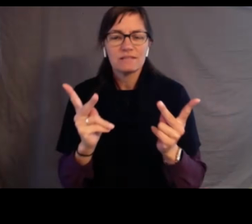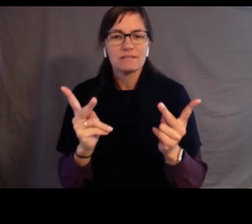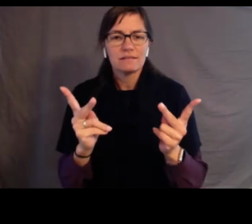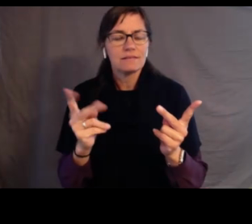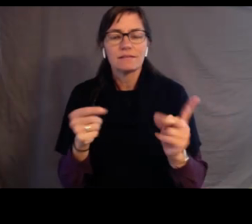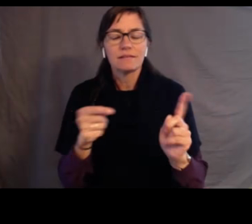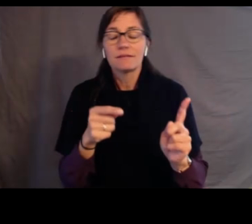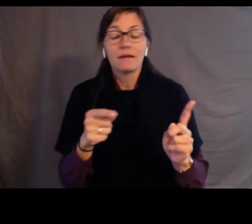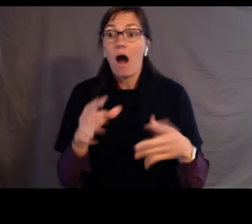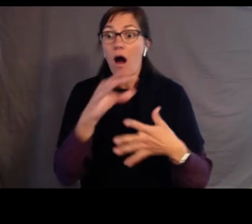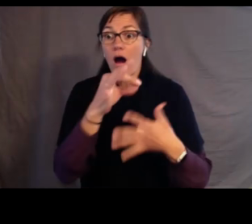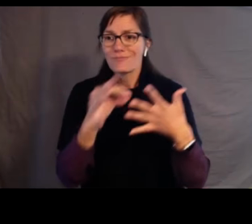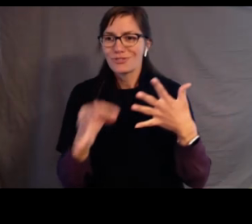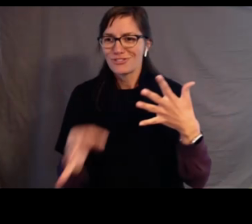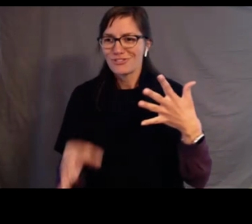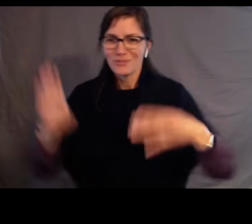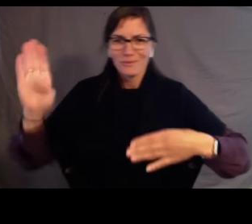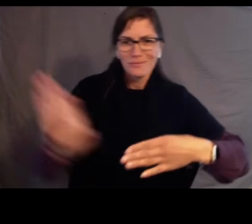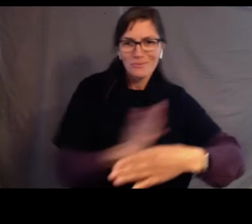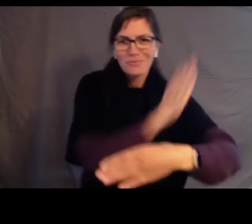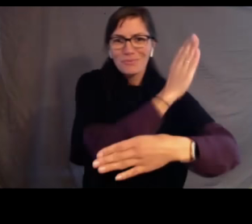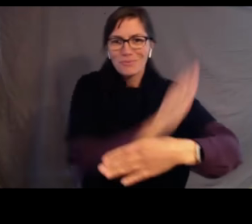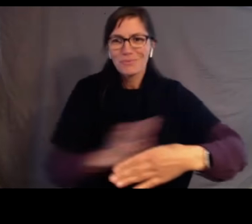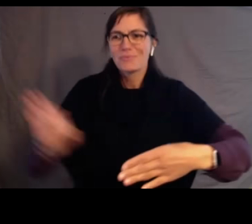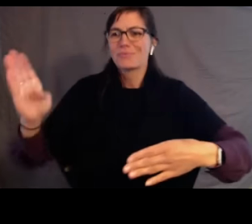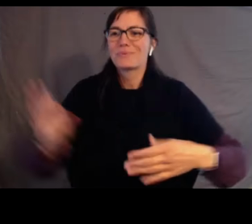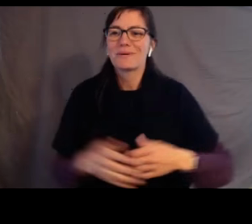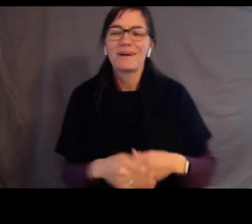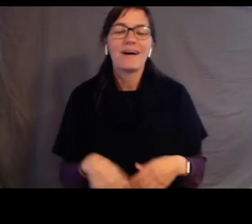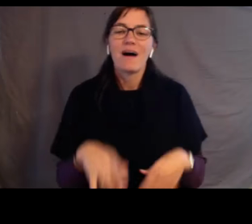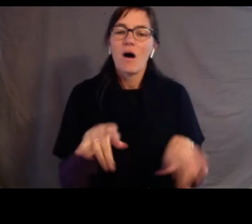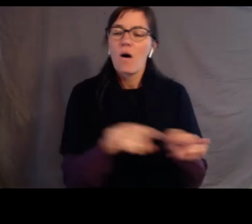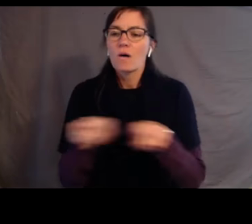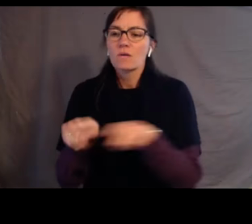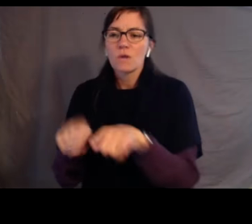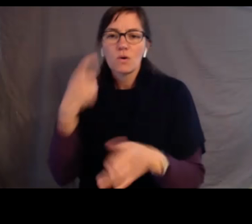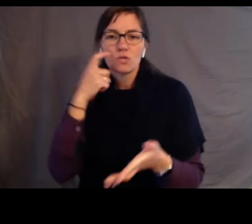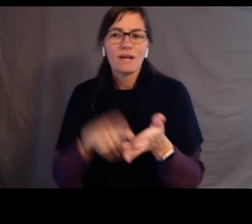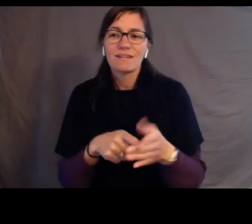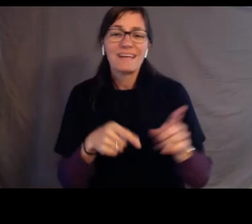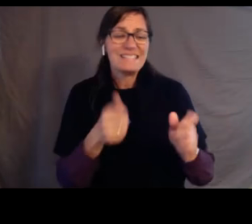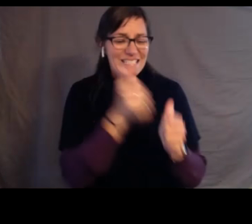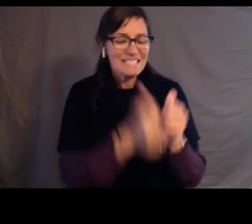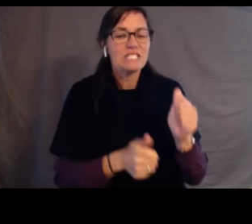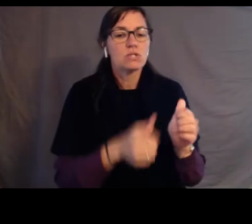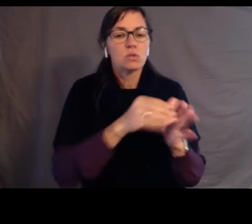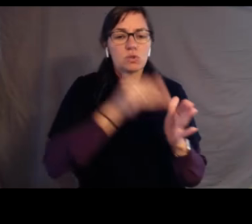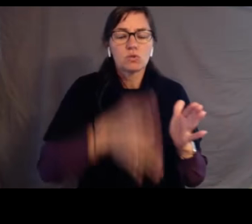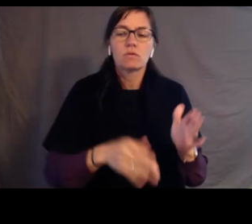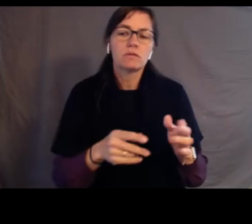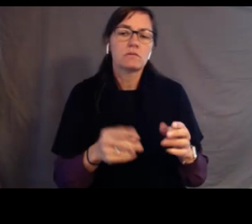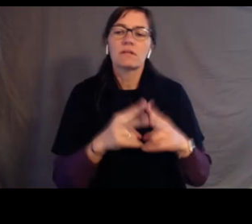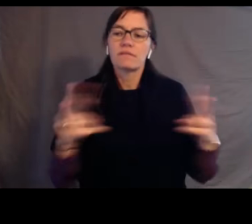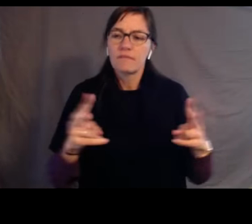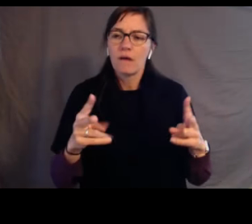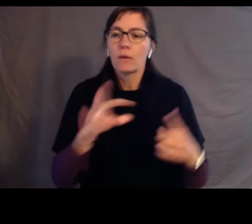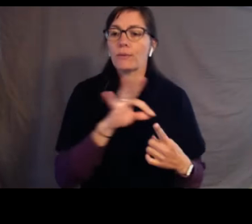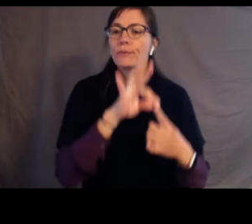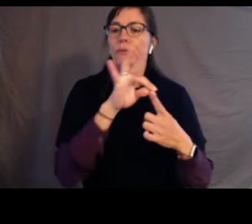of tools and technology that's available, but also to recognize how complex it is and how we need